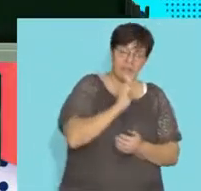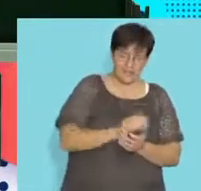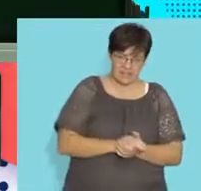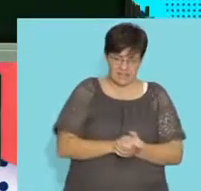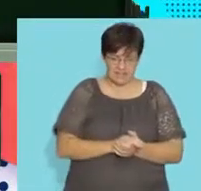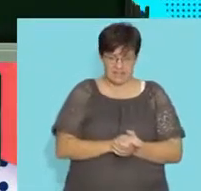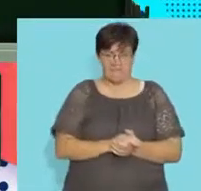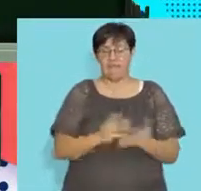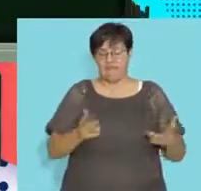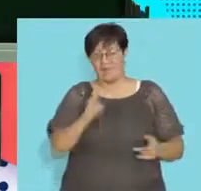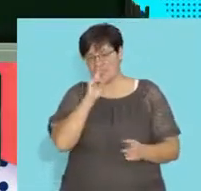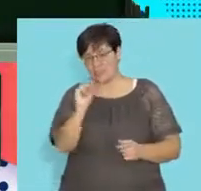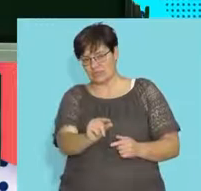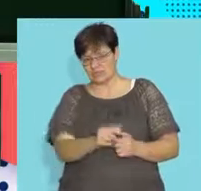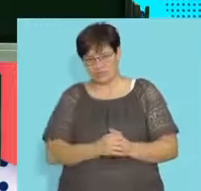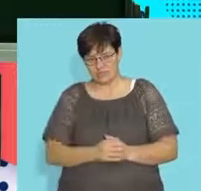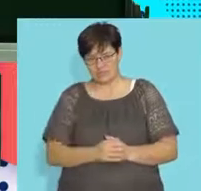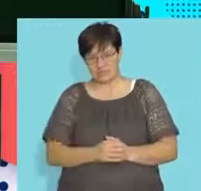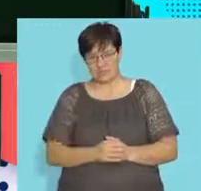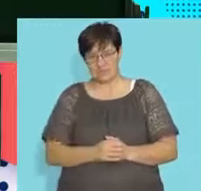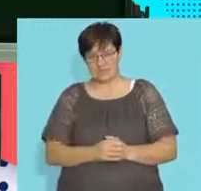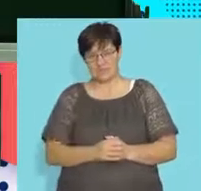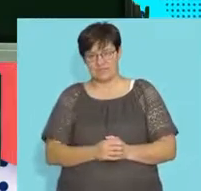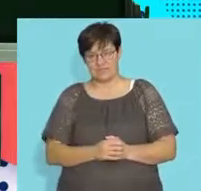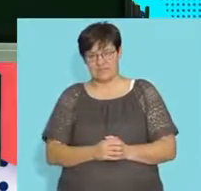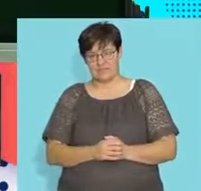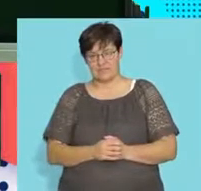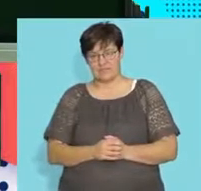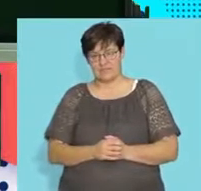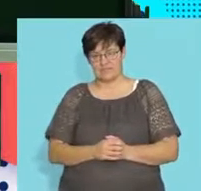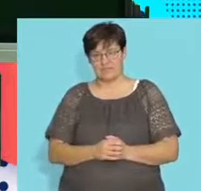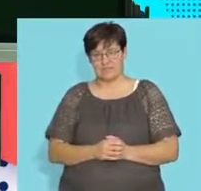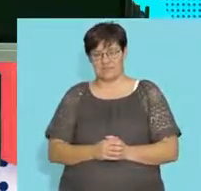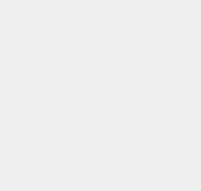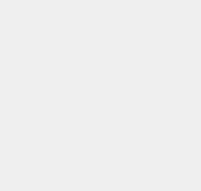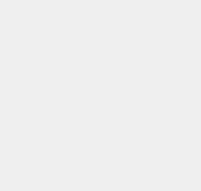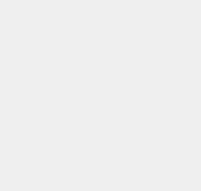would like you to take this break, take a sip of something, and see you soon.